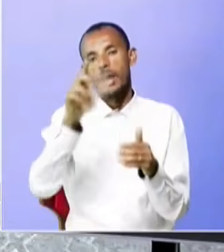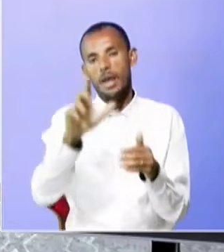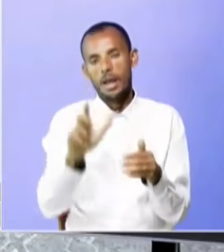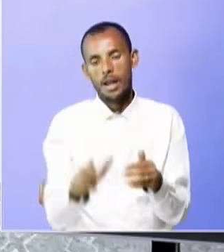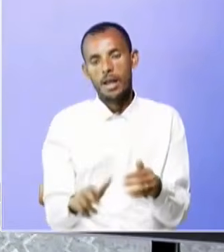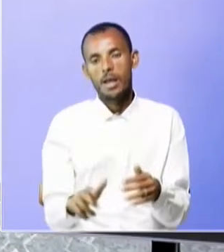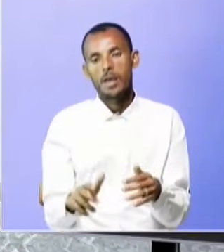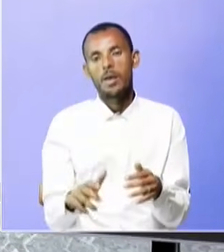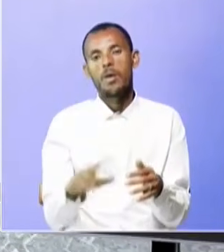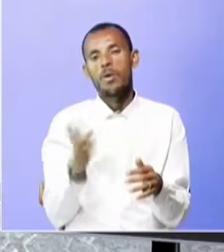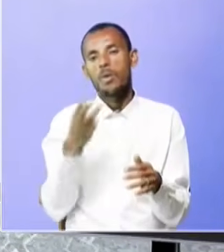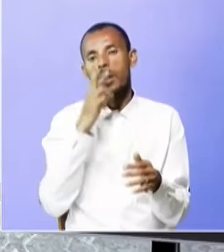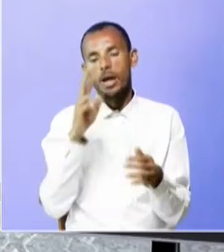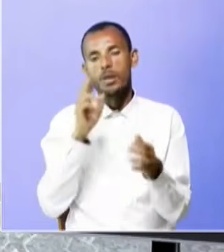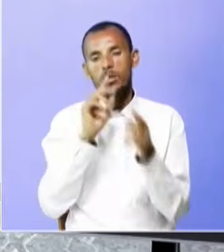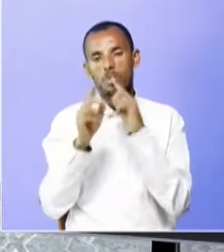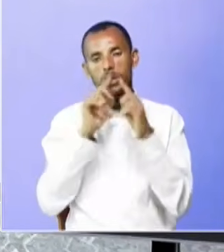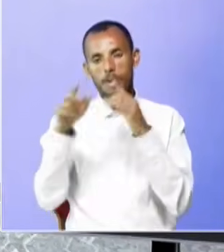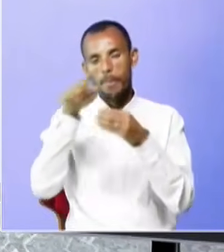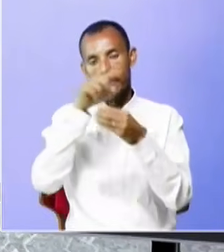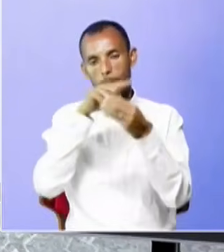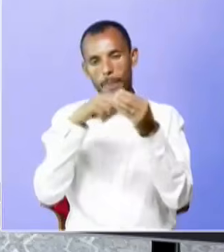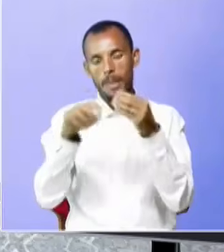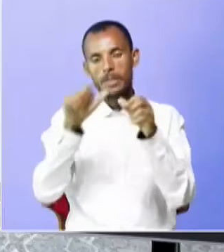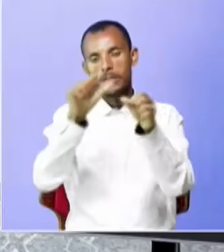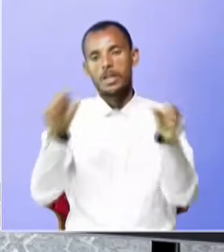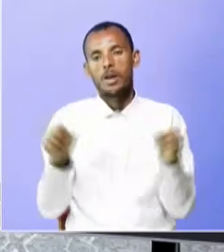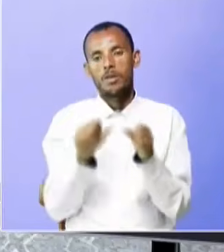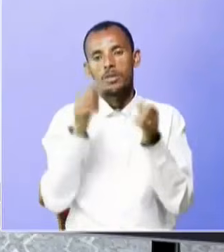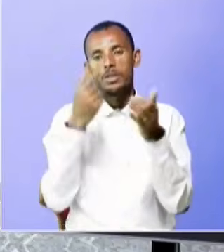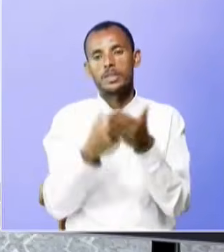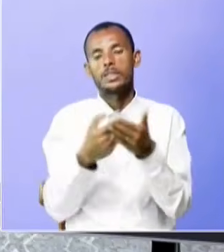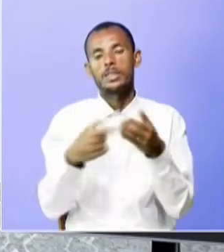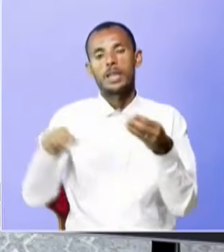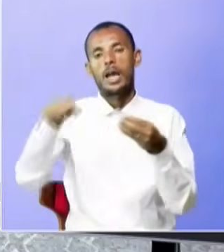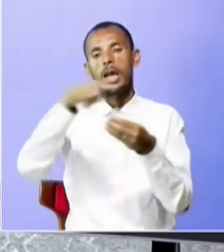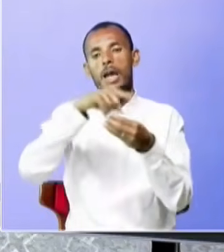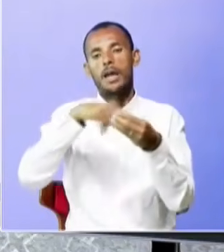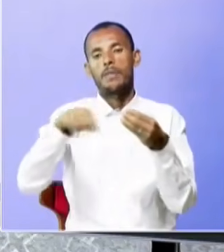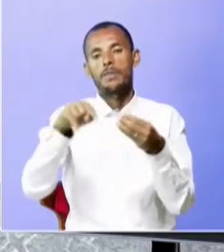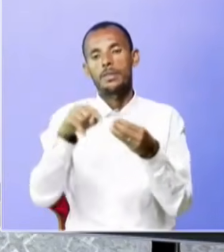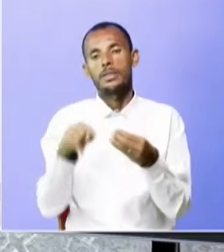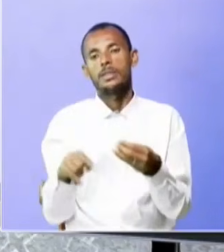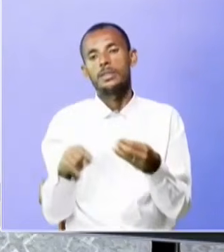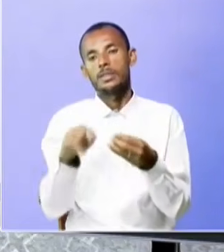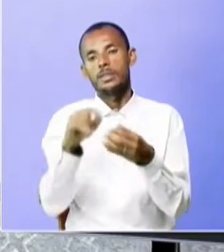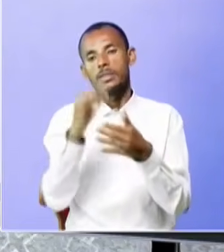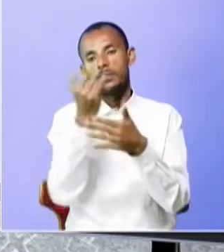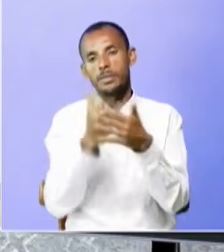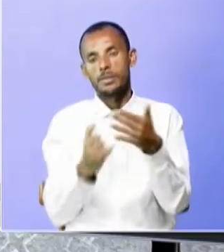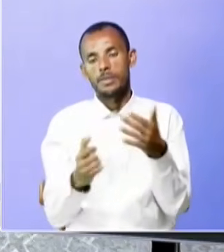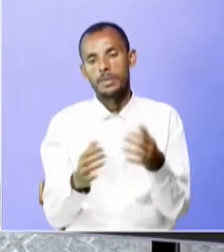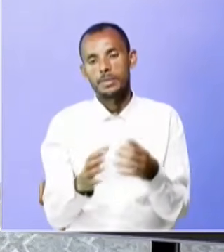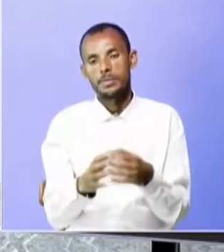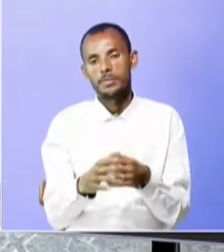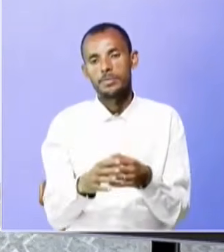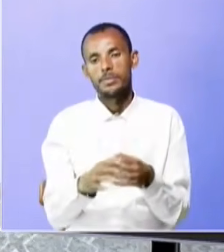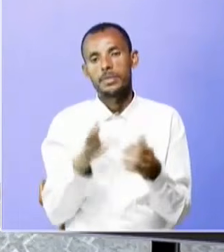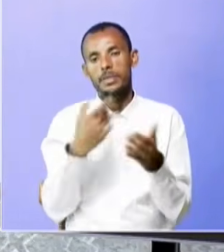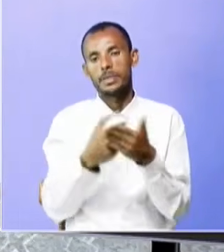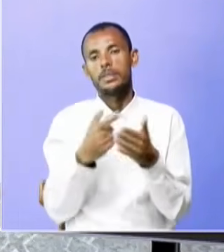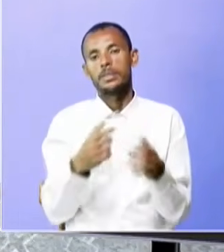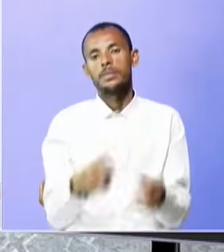area, we are talking about the area of this curved surface. Okay, so the area of this curved surface is this